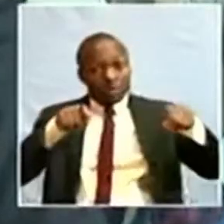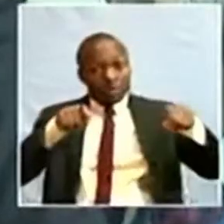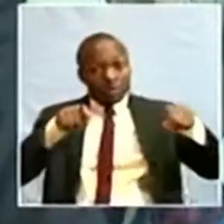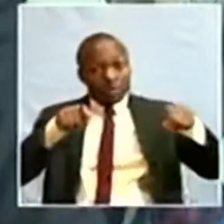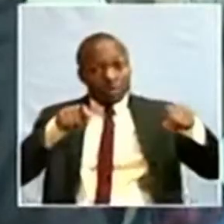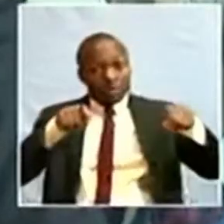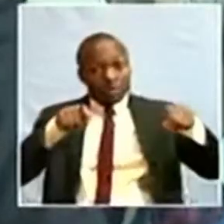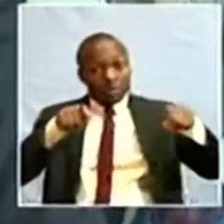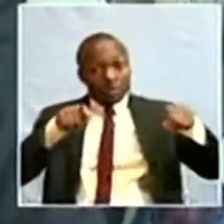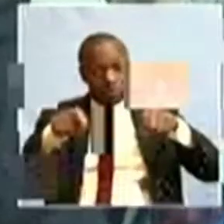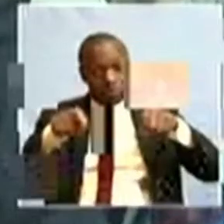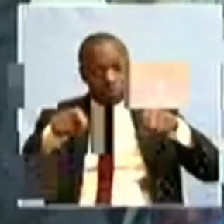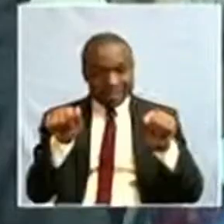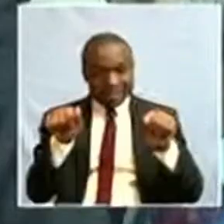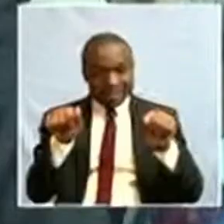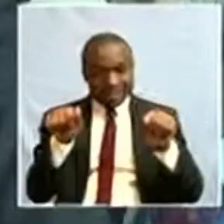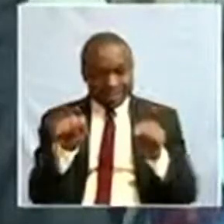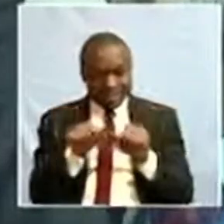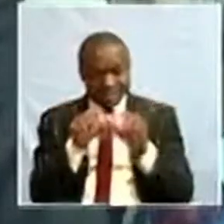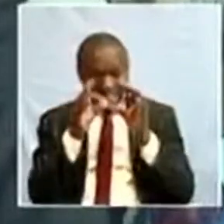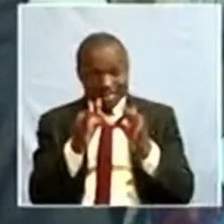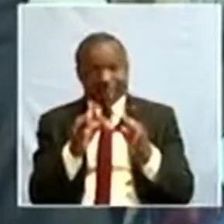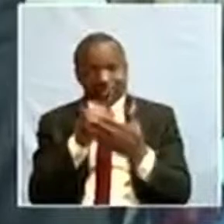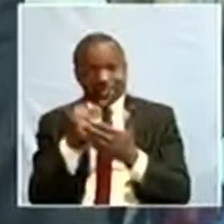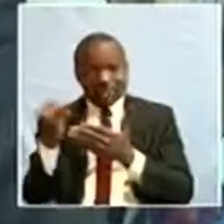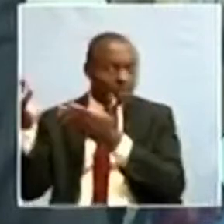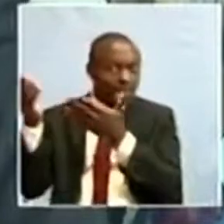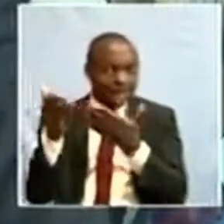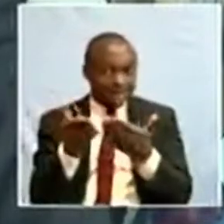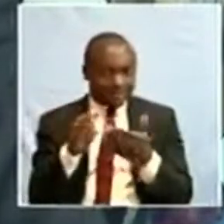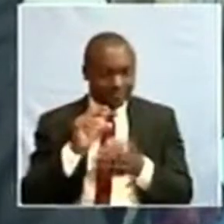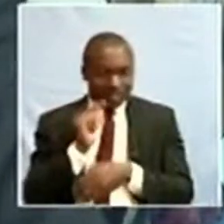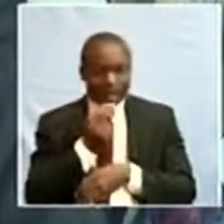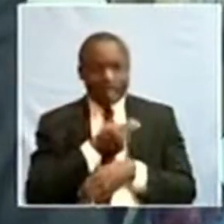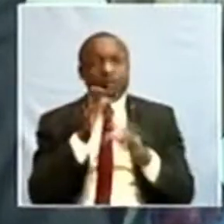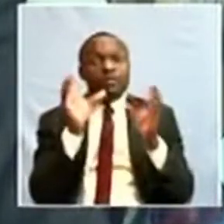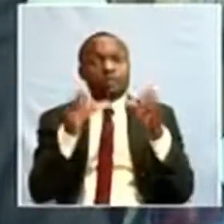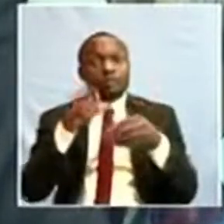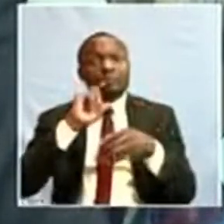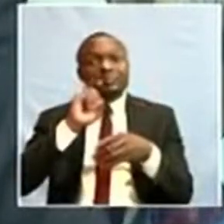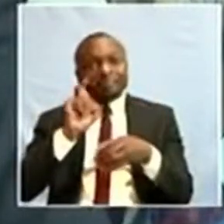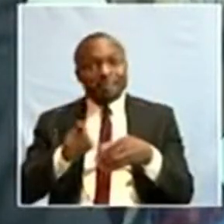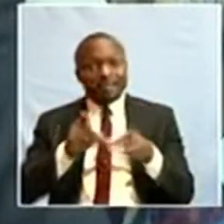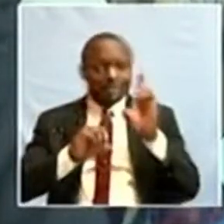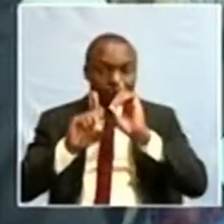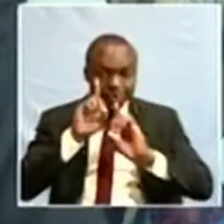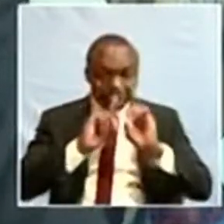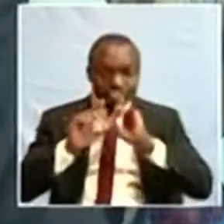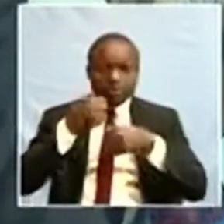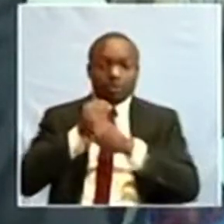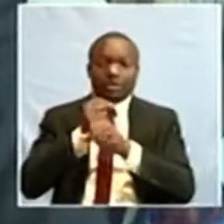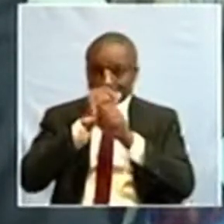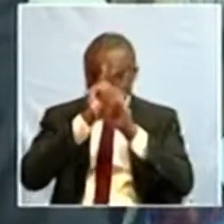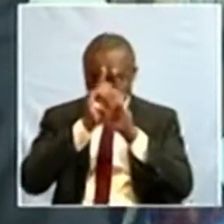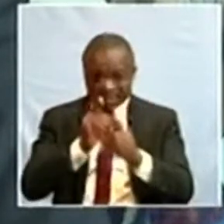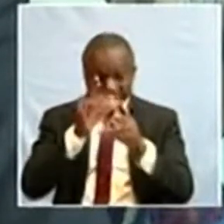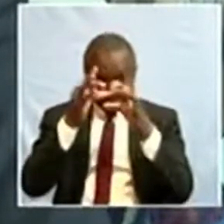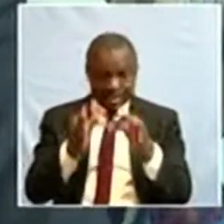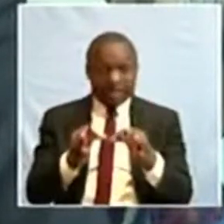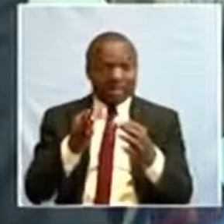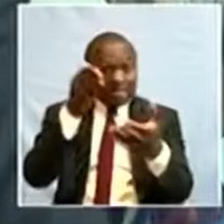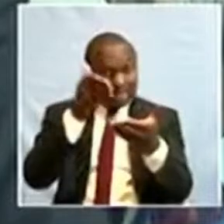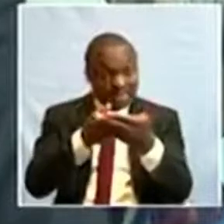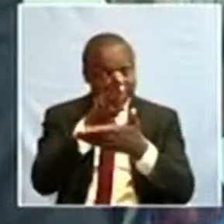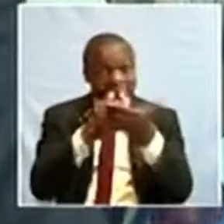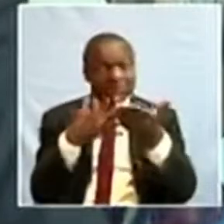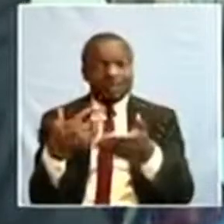General. When a particular issue comes, we as a committee must deliberate to make a decision on whether or not this is